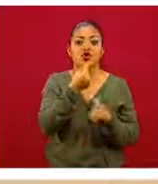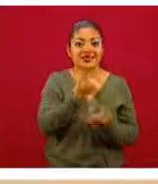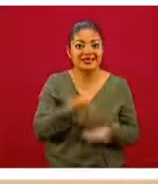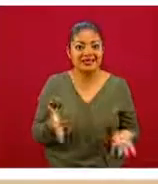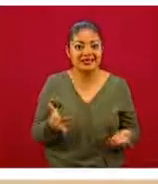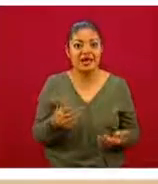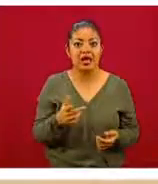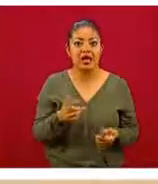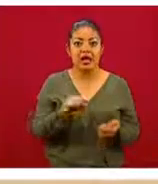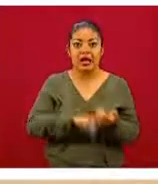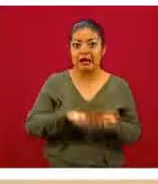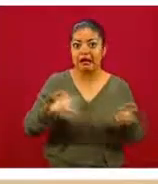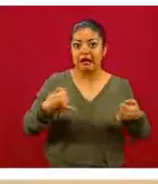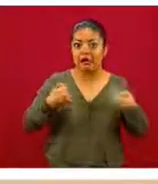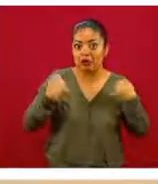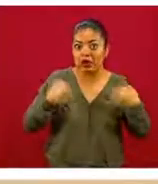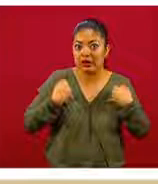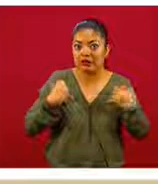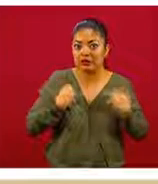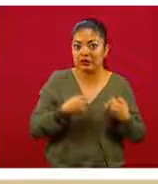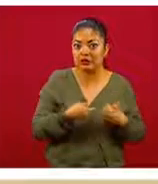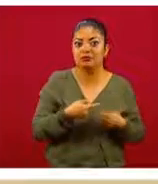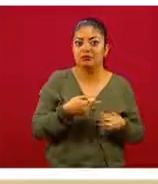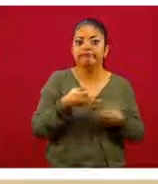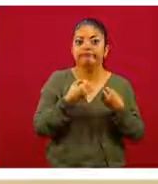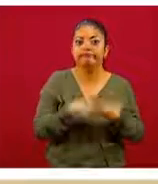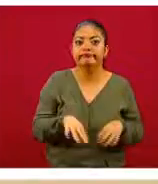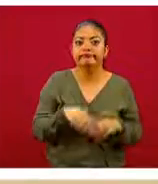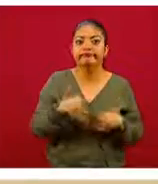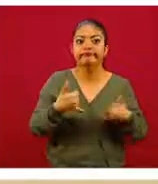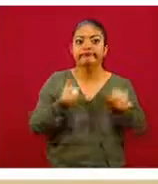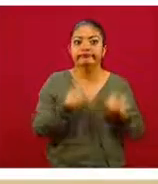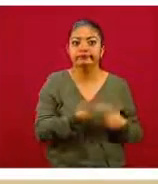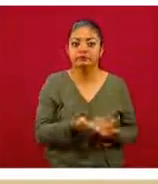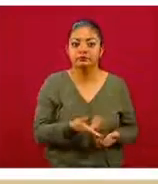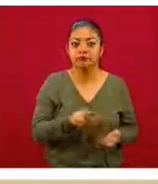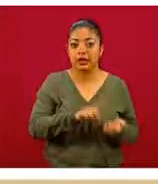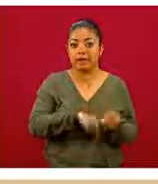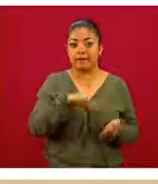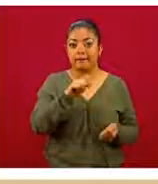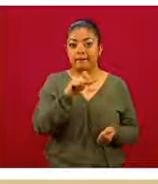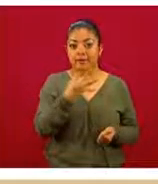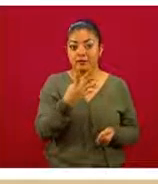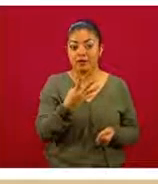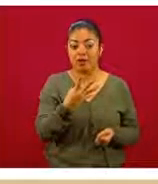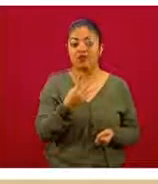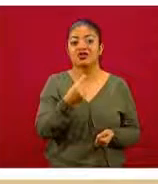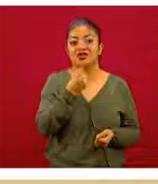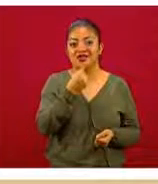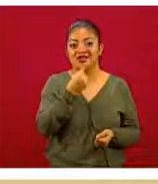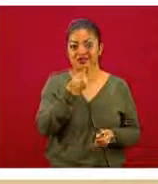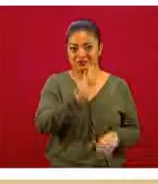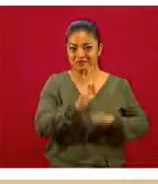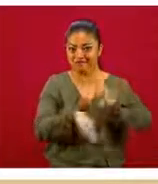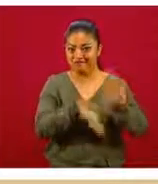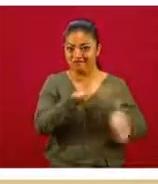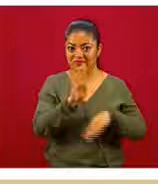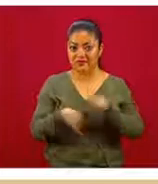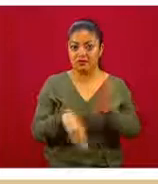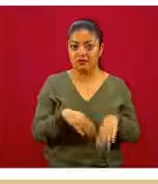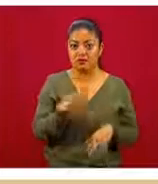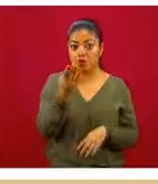at any cost, because children are so young. They have so much life ahead of